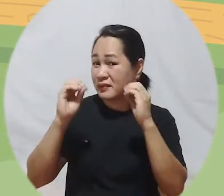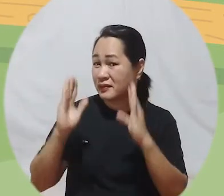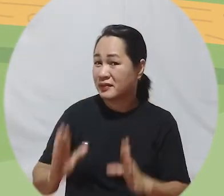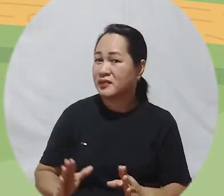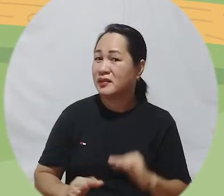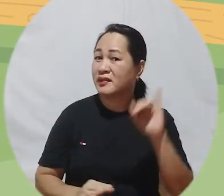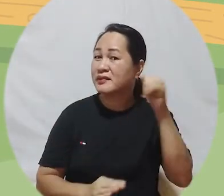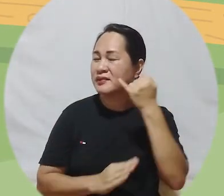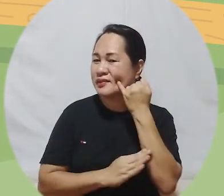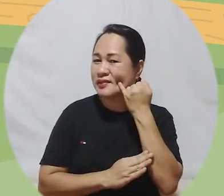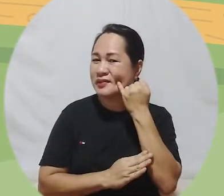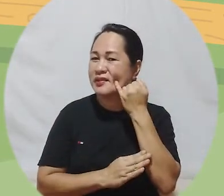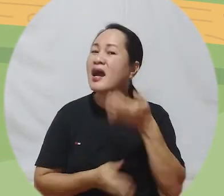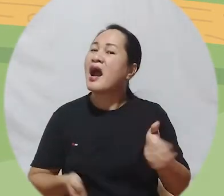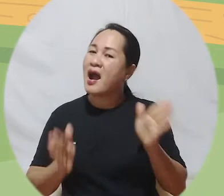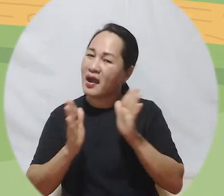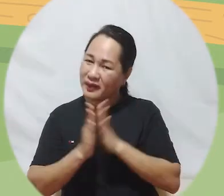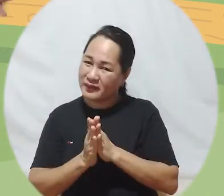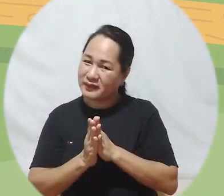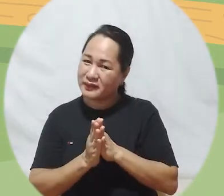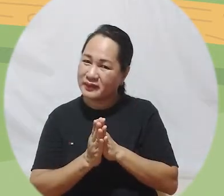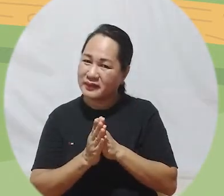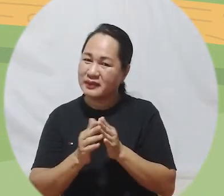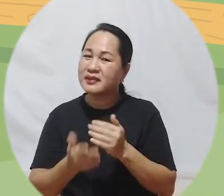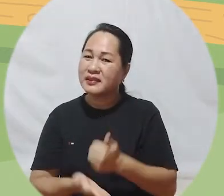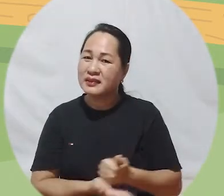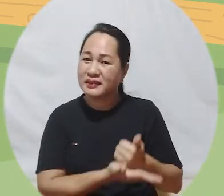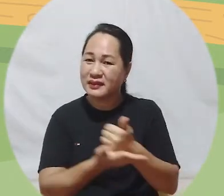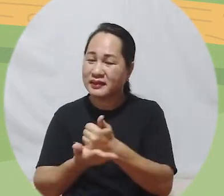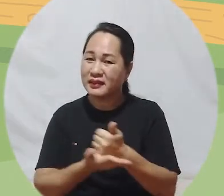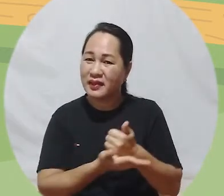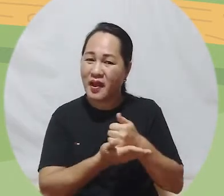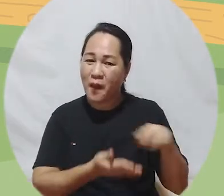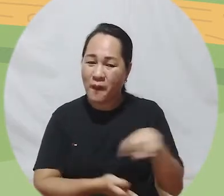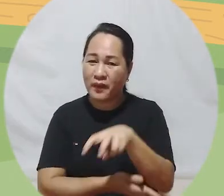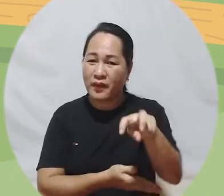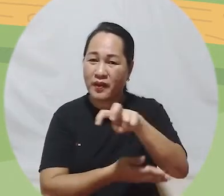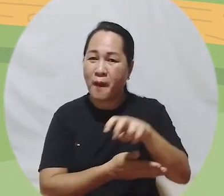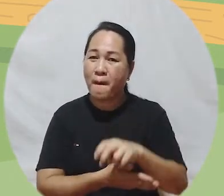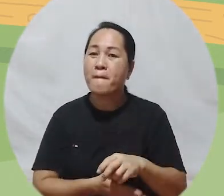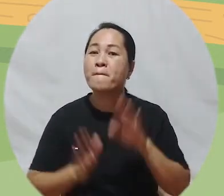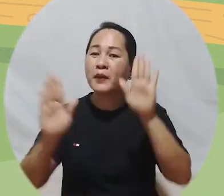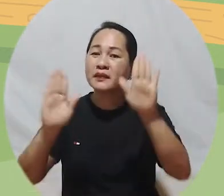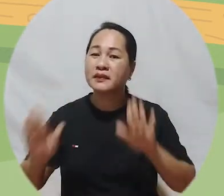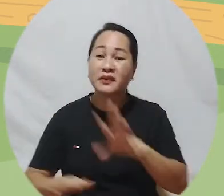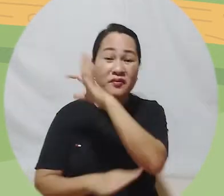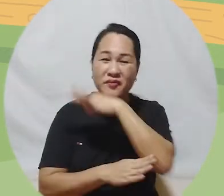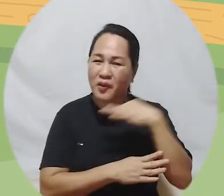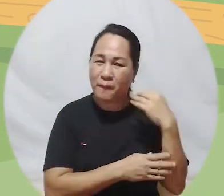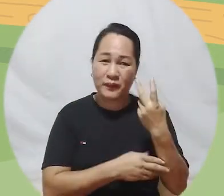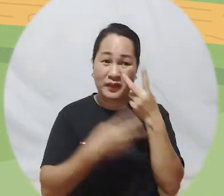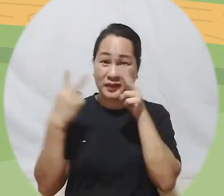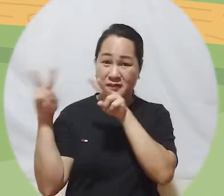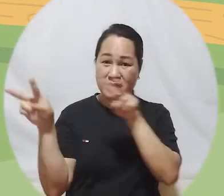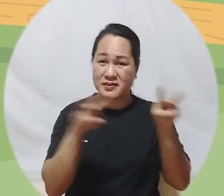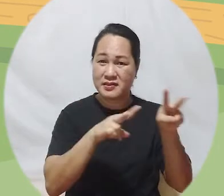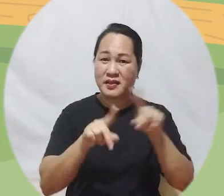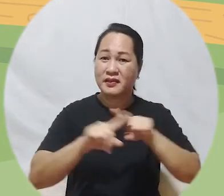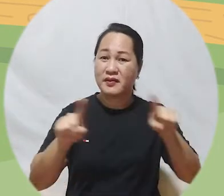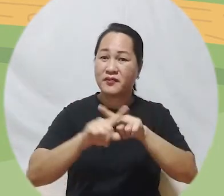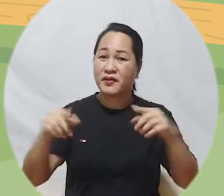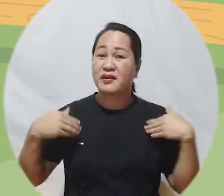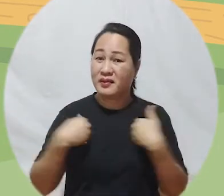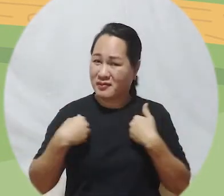Teacher Jennifer. I asked her if she could tour us around the magical farm today, so we'll get to see the different animals found